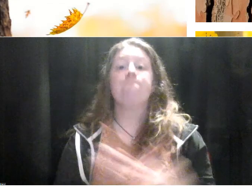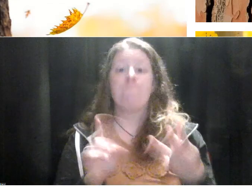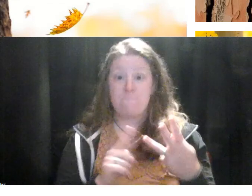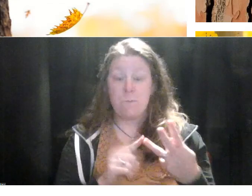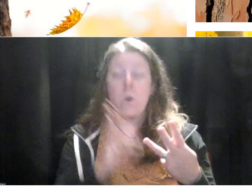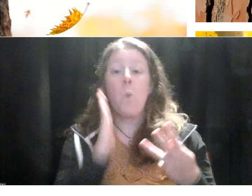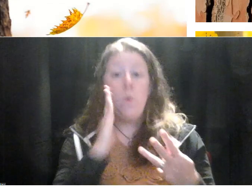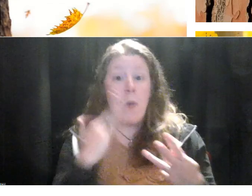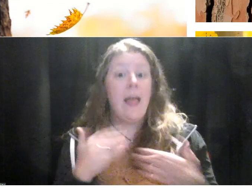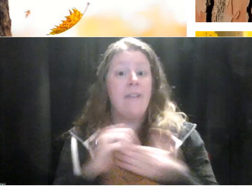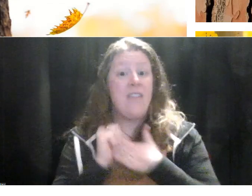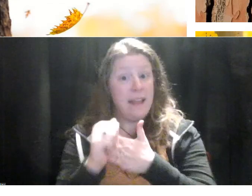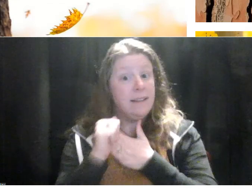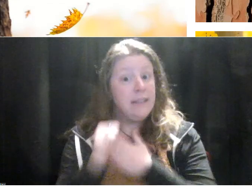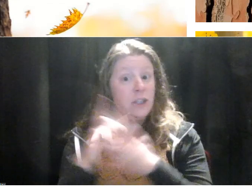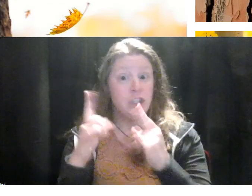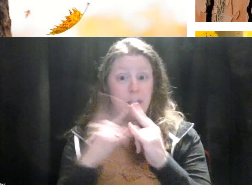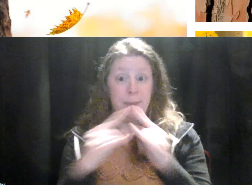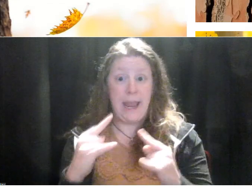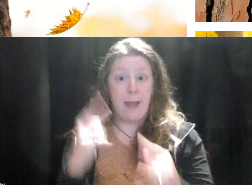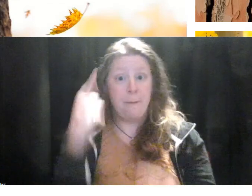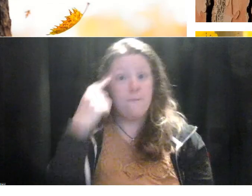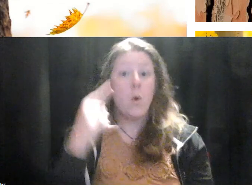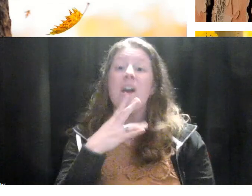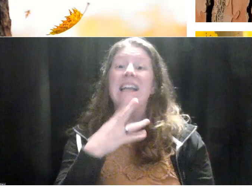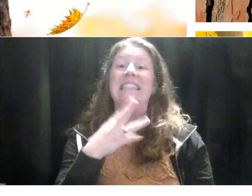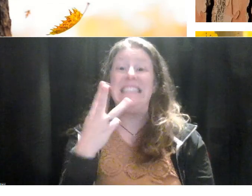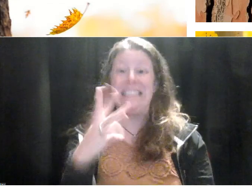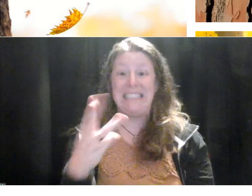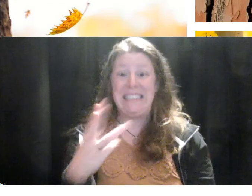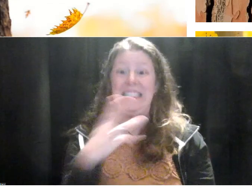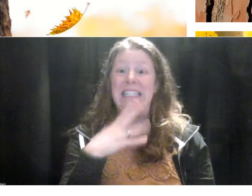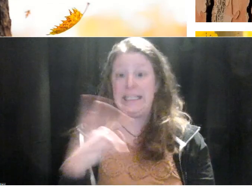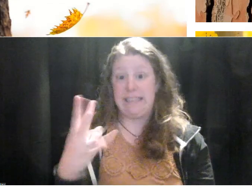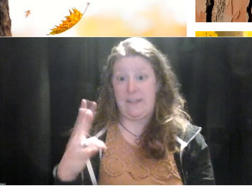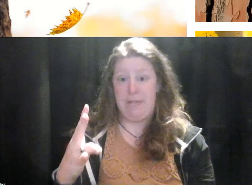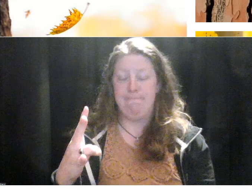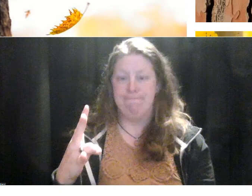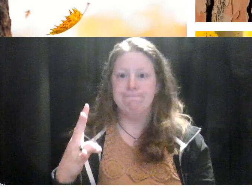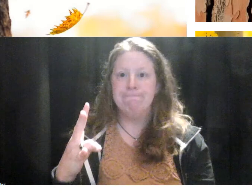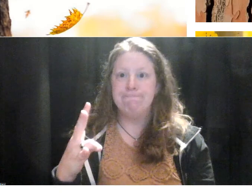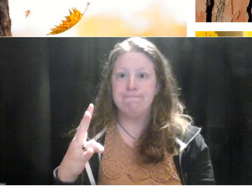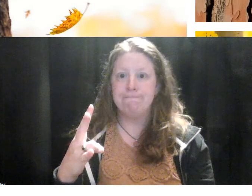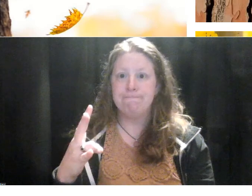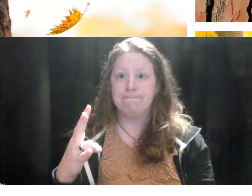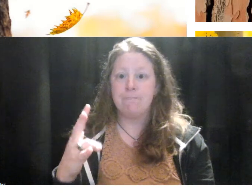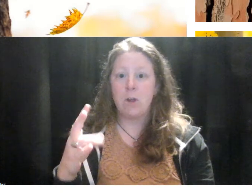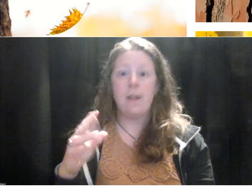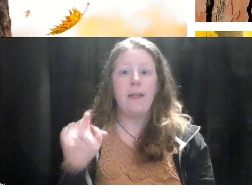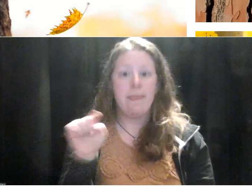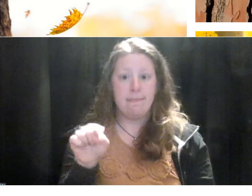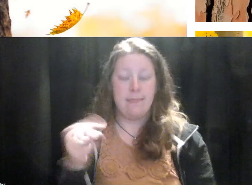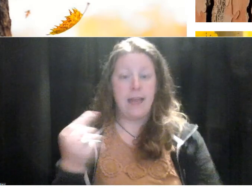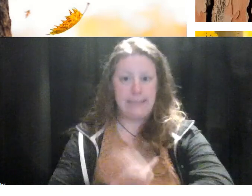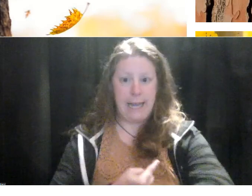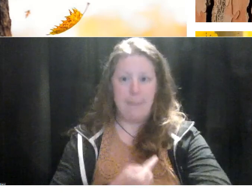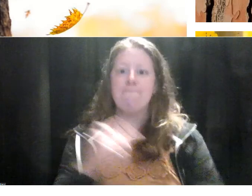okay? Third, we're going to have a leadership camp for ages 16 and 17.